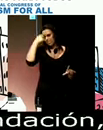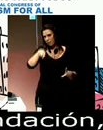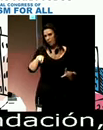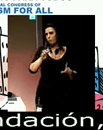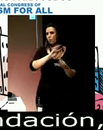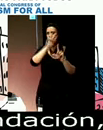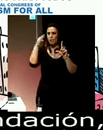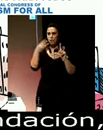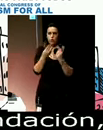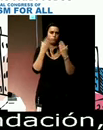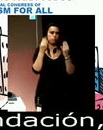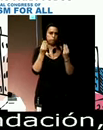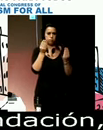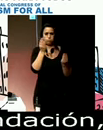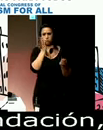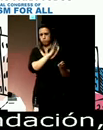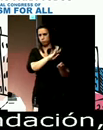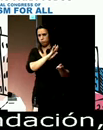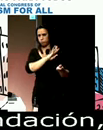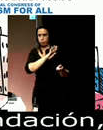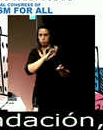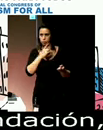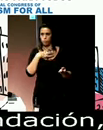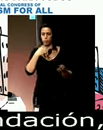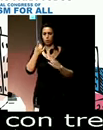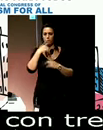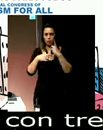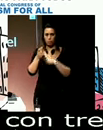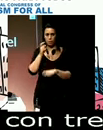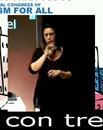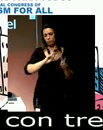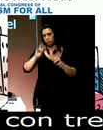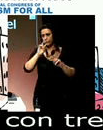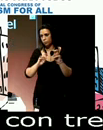Accessible Hotel Industry, Hotelería Accesible,